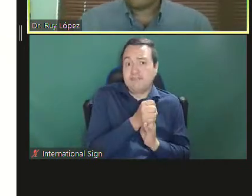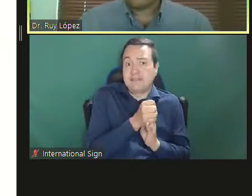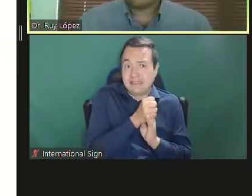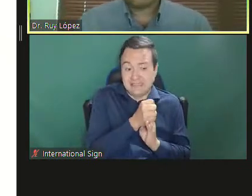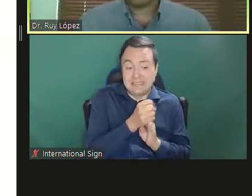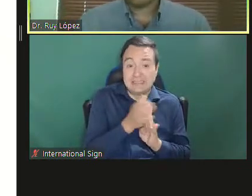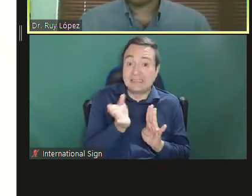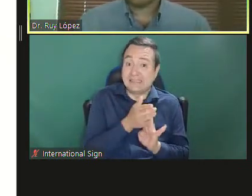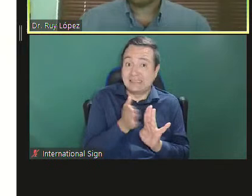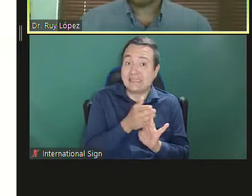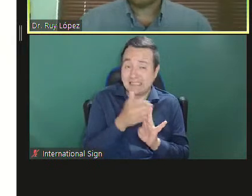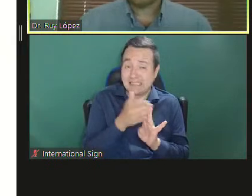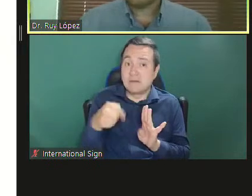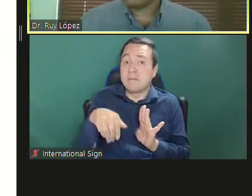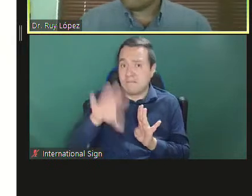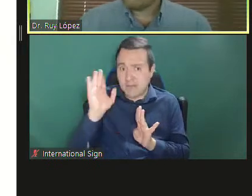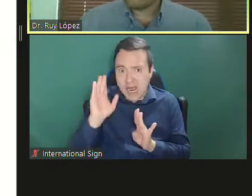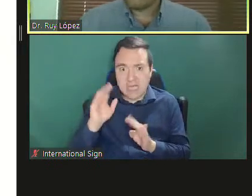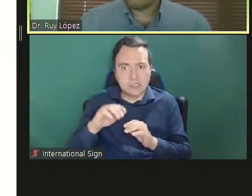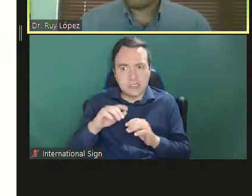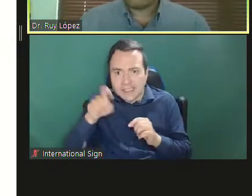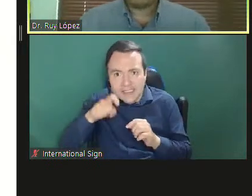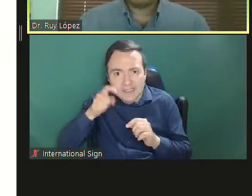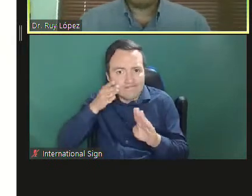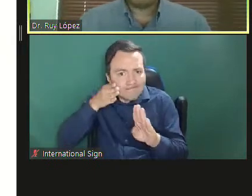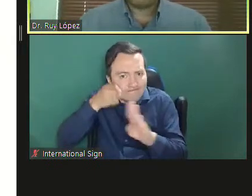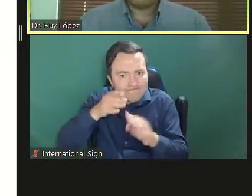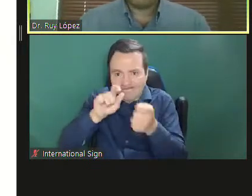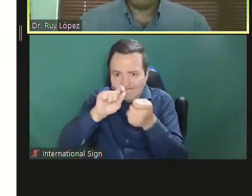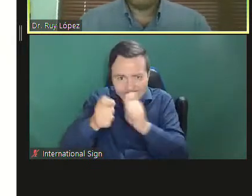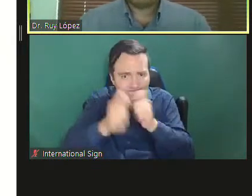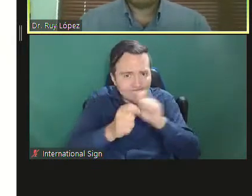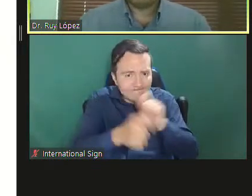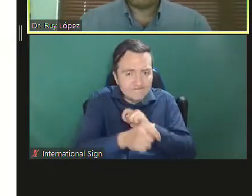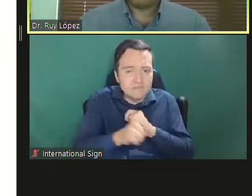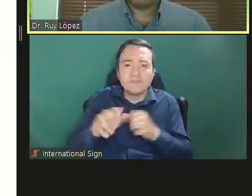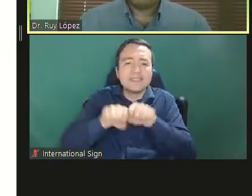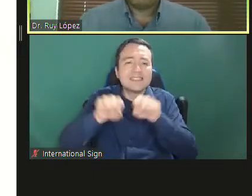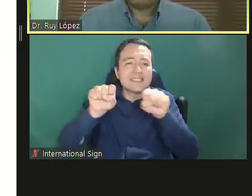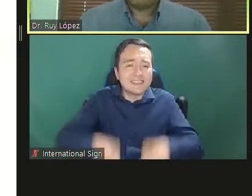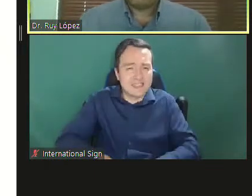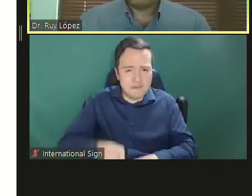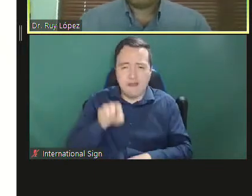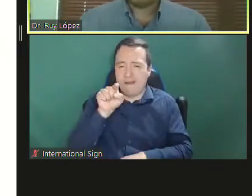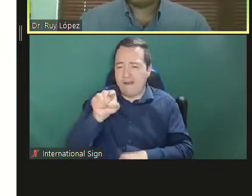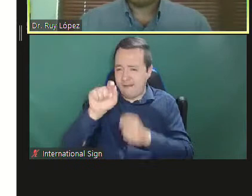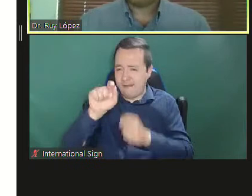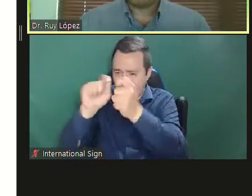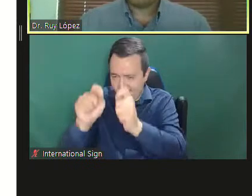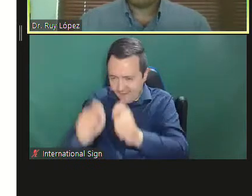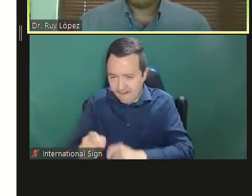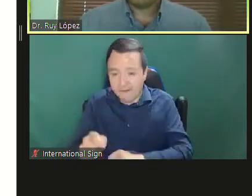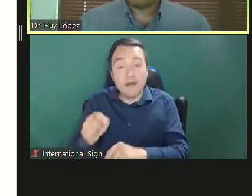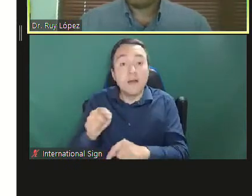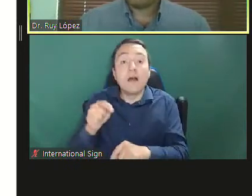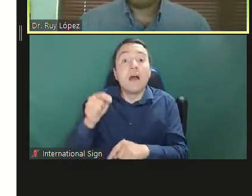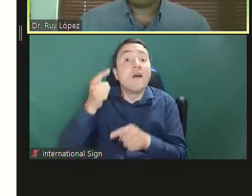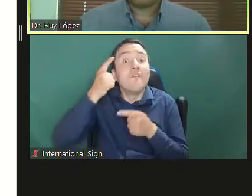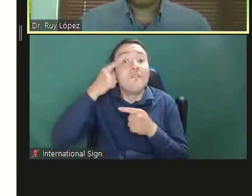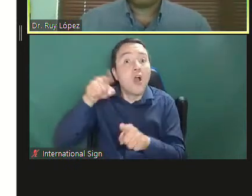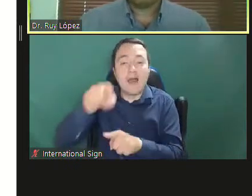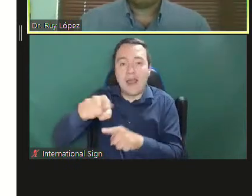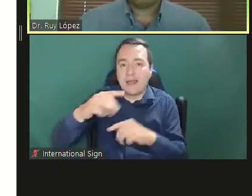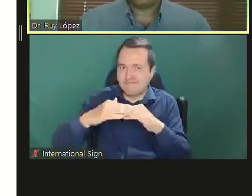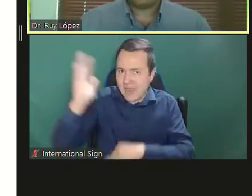identified two main axes of transformation. Was for the transformation of the